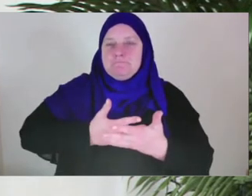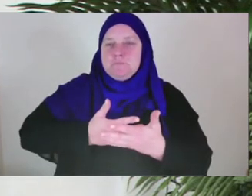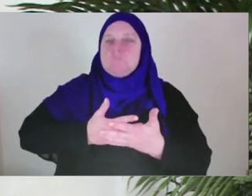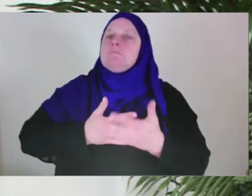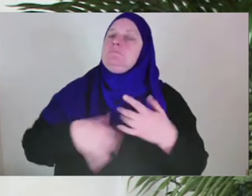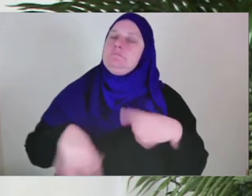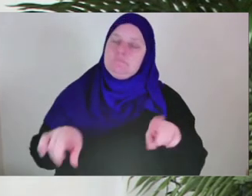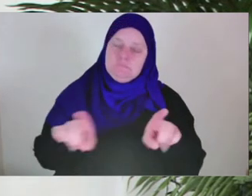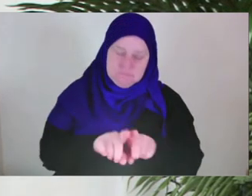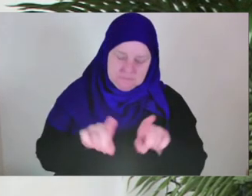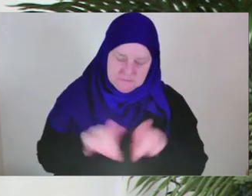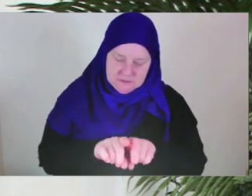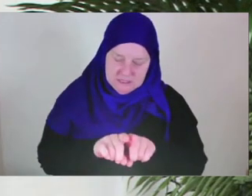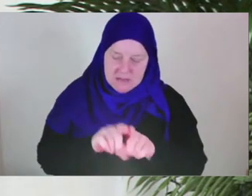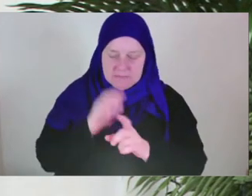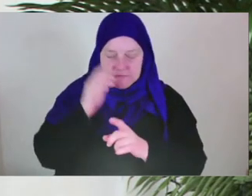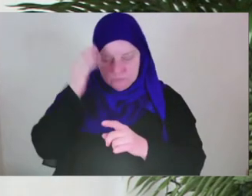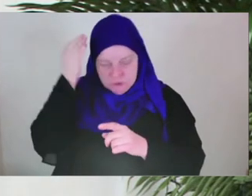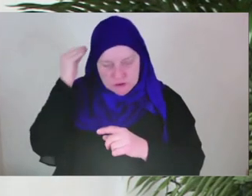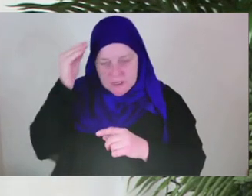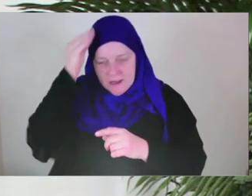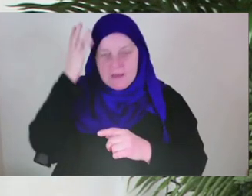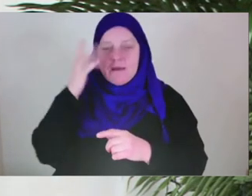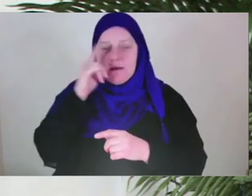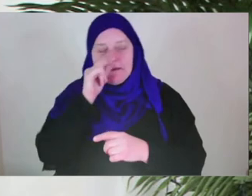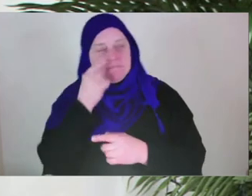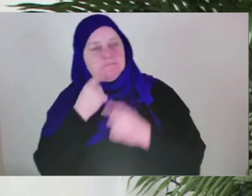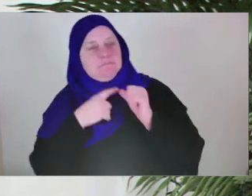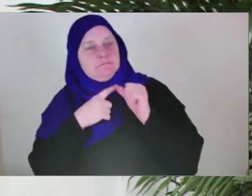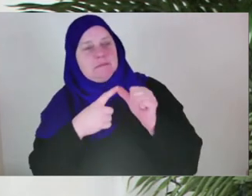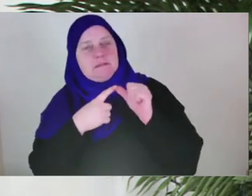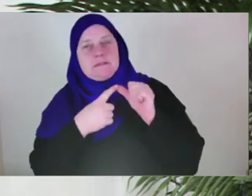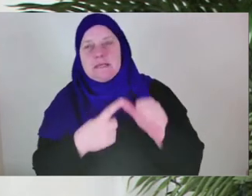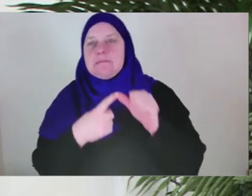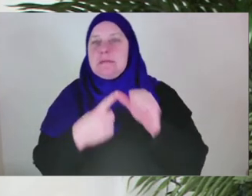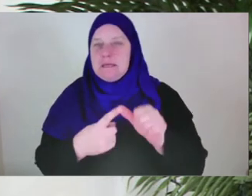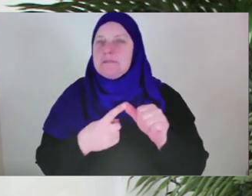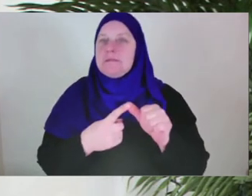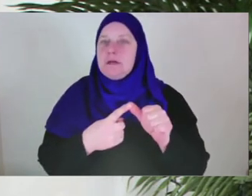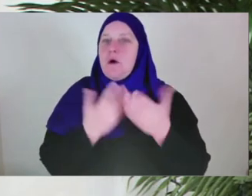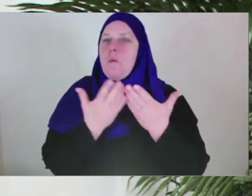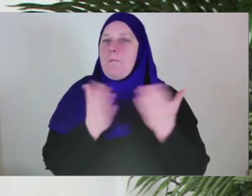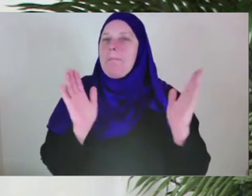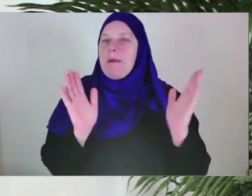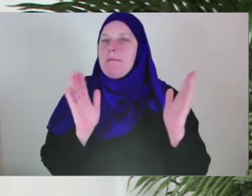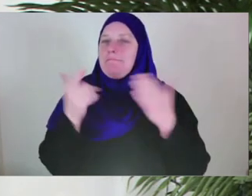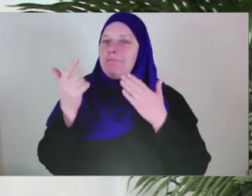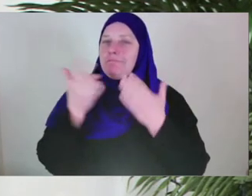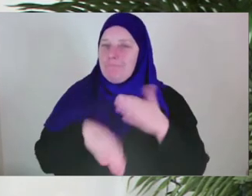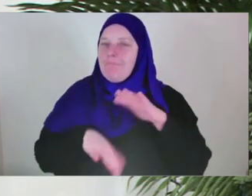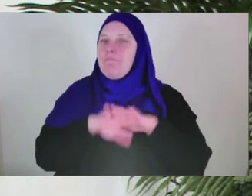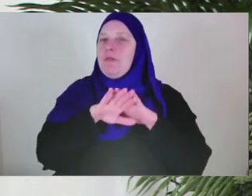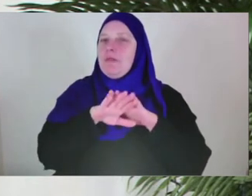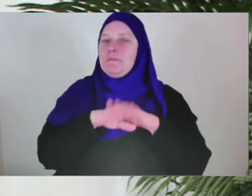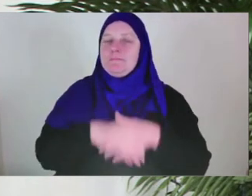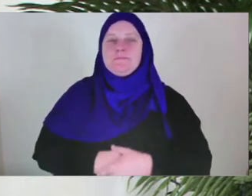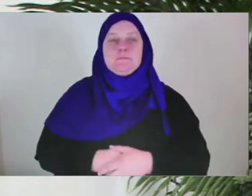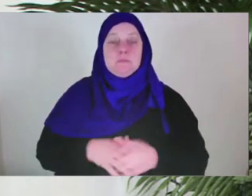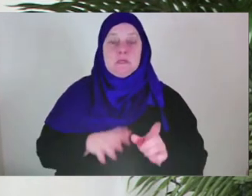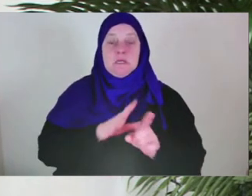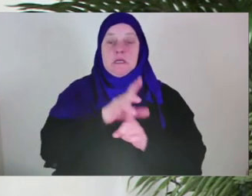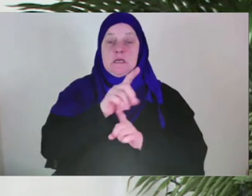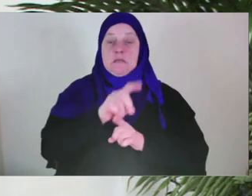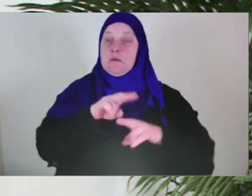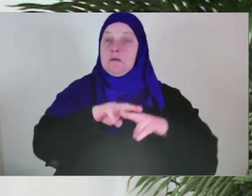kind of detail and depth too, so thank you very much. Next Friday night, there is no program next Friday night,